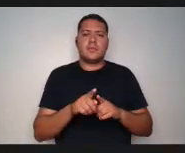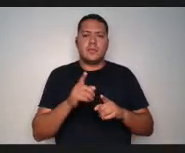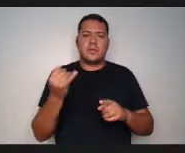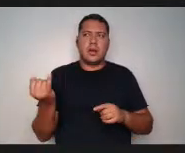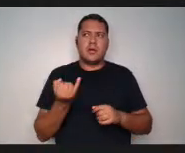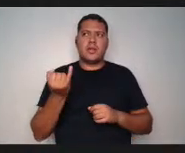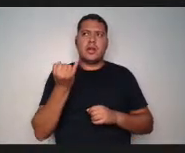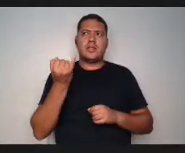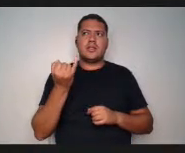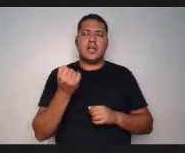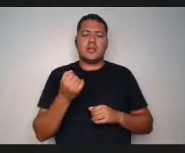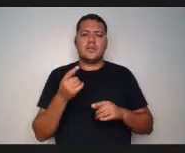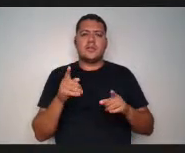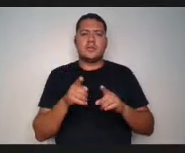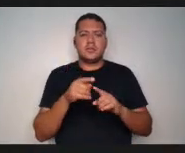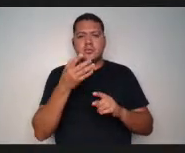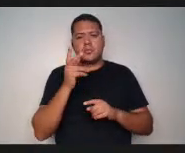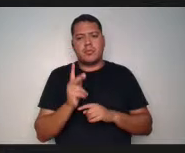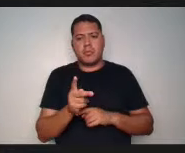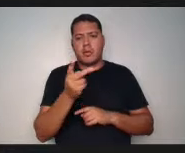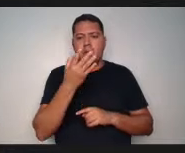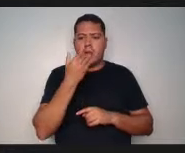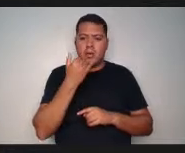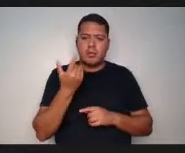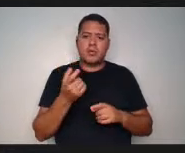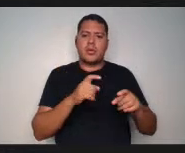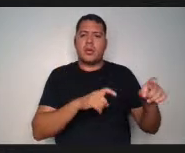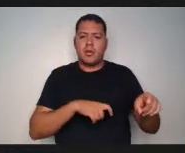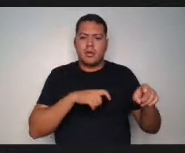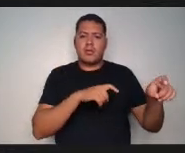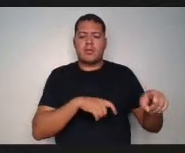our first responders, transportation workers,